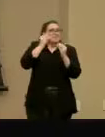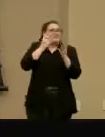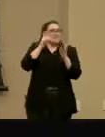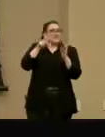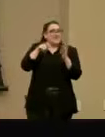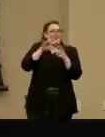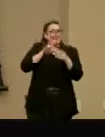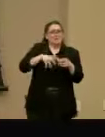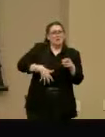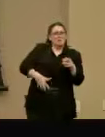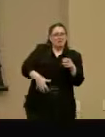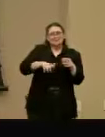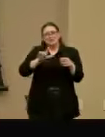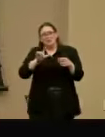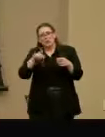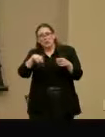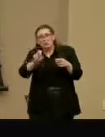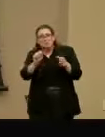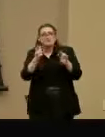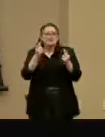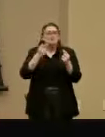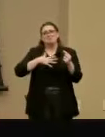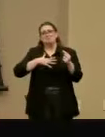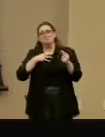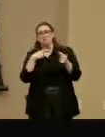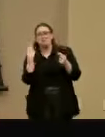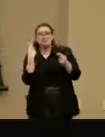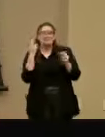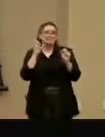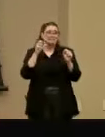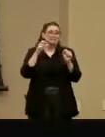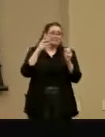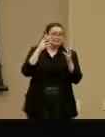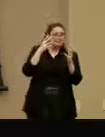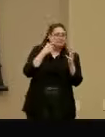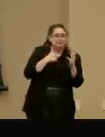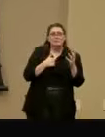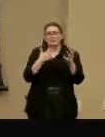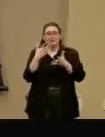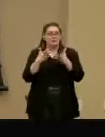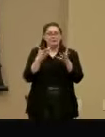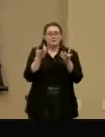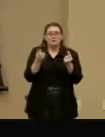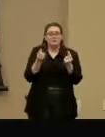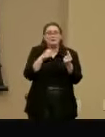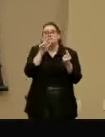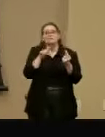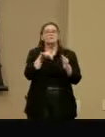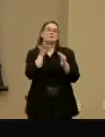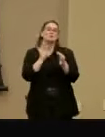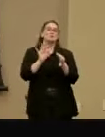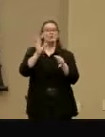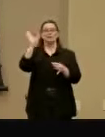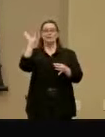information about pregnancy and lupus. What's my risk? Can you tell me how I would navigate? You don't have to have this perfect,